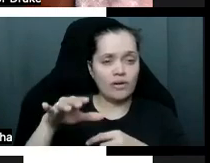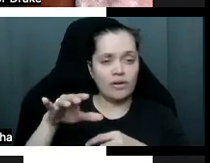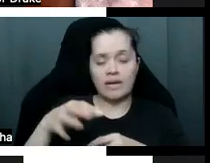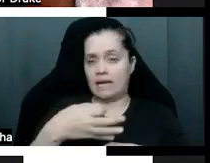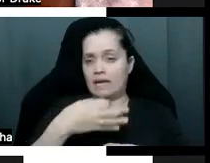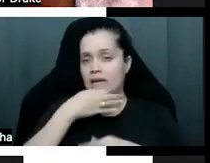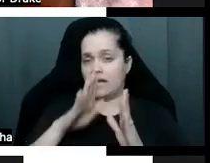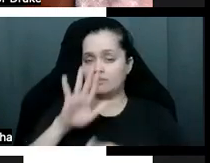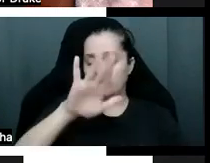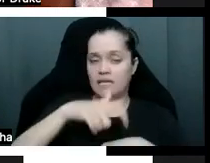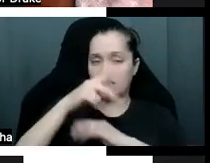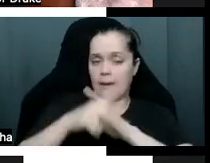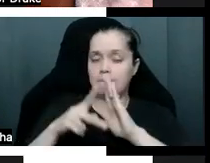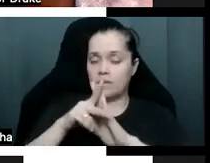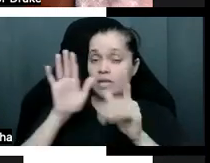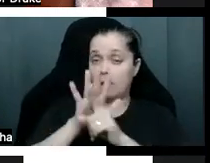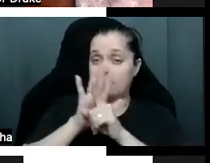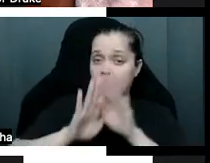and the population is surging.